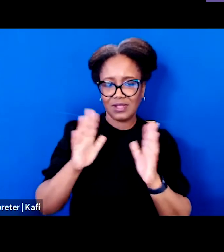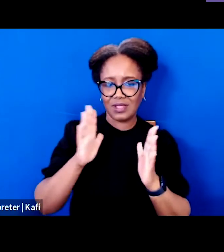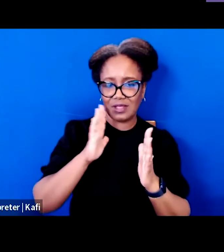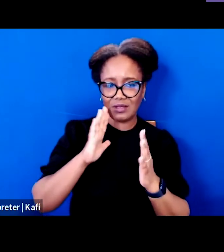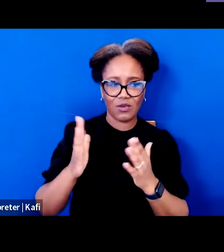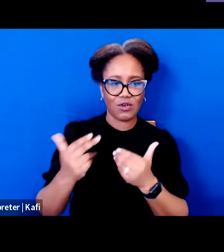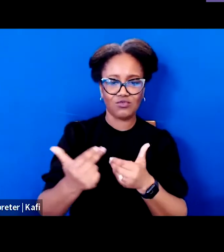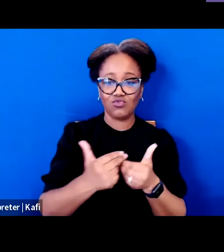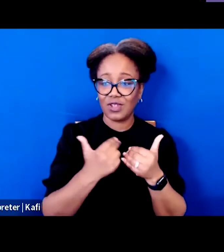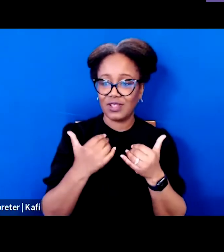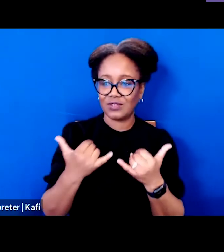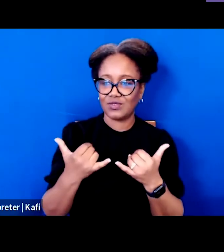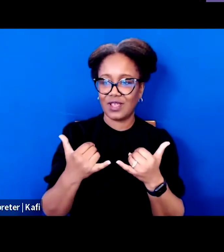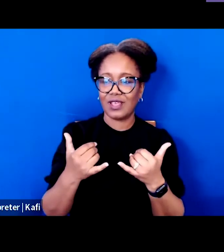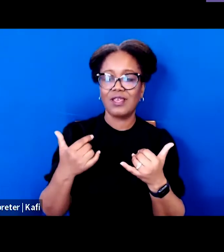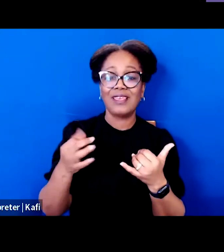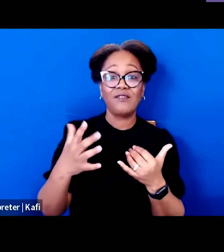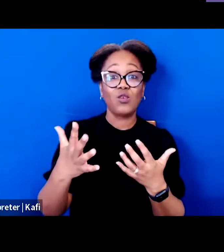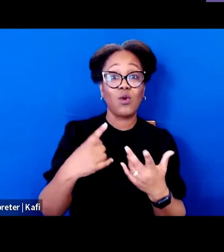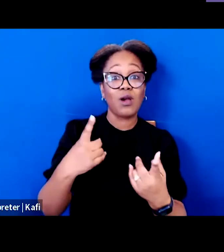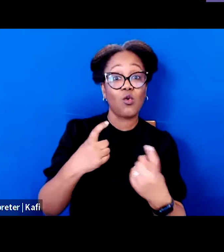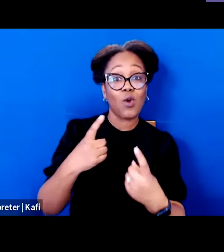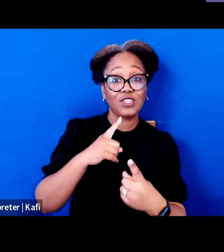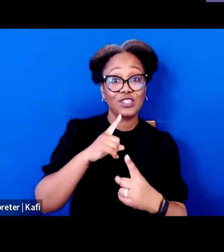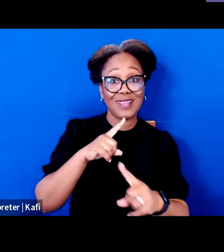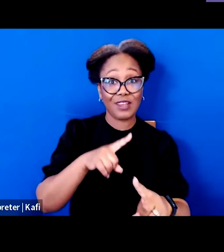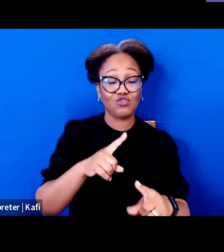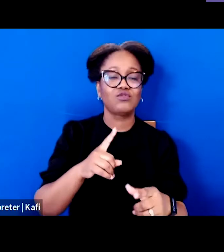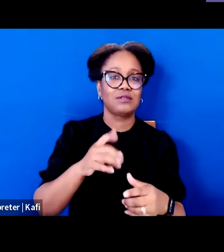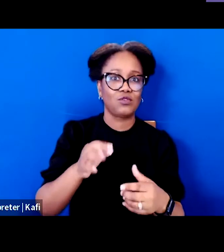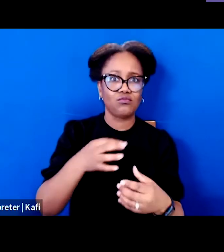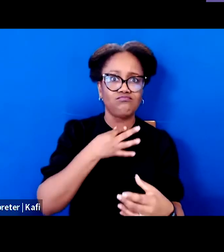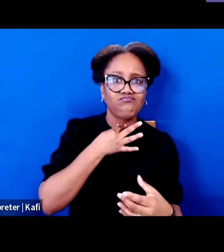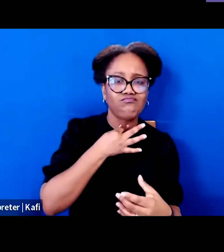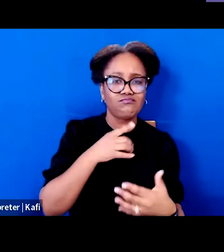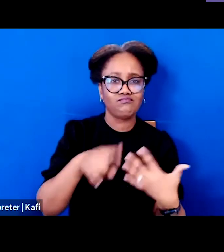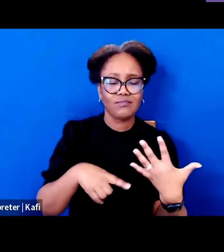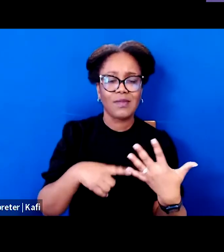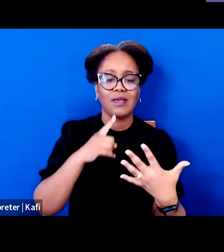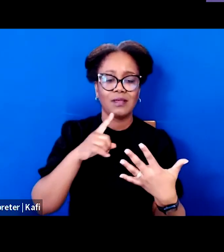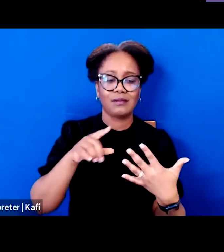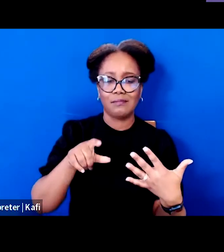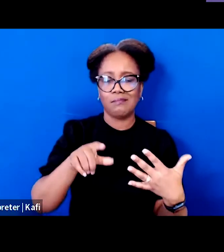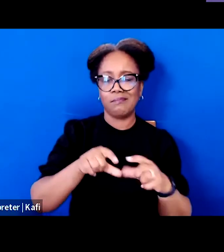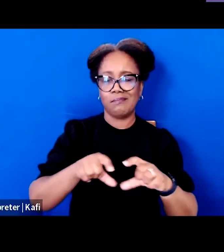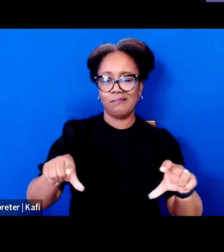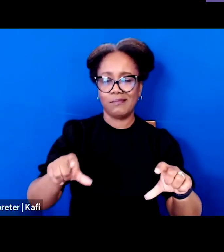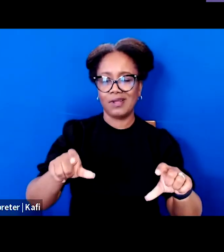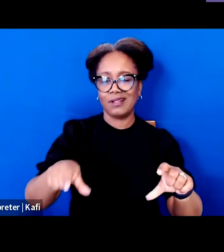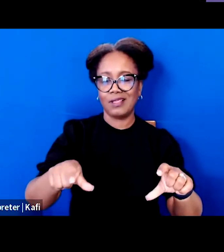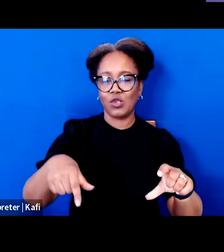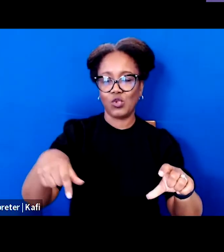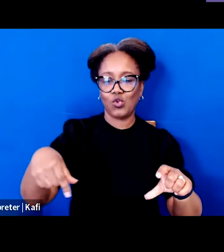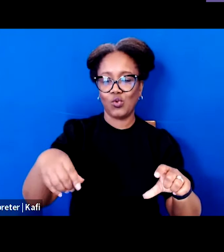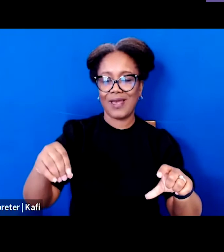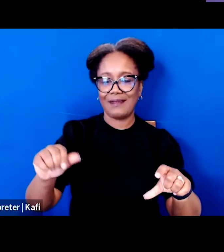able to click Q&A to ask questions, and we'll have a team member responding to some of the questions, and then some of them we'll be